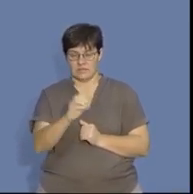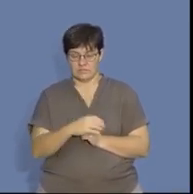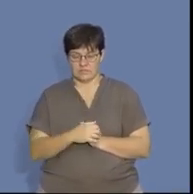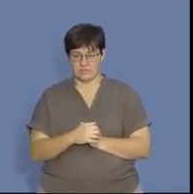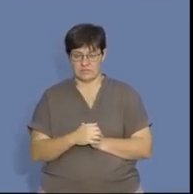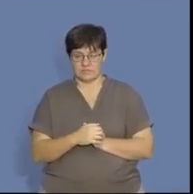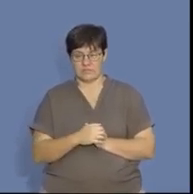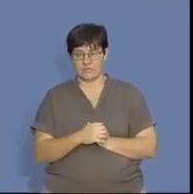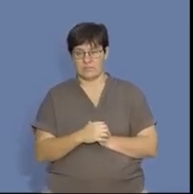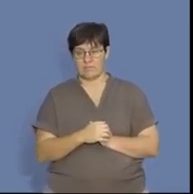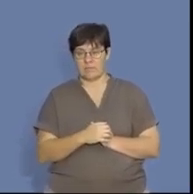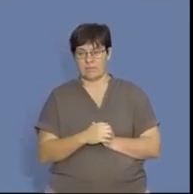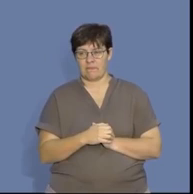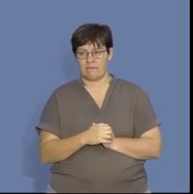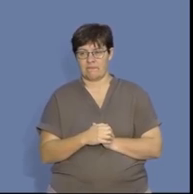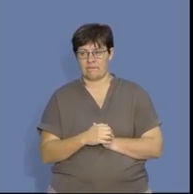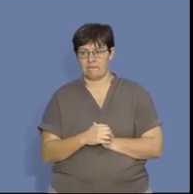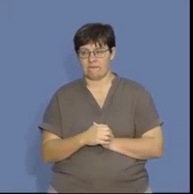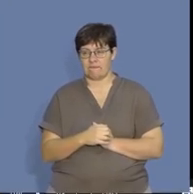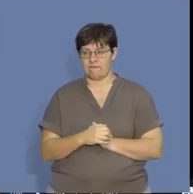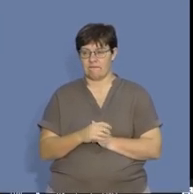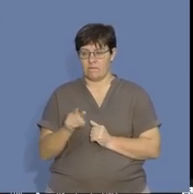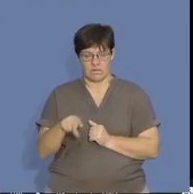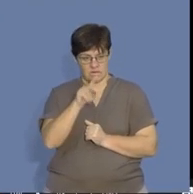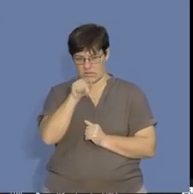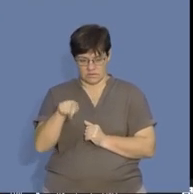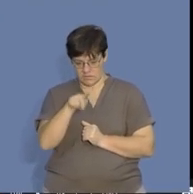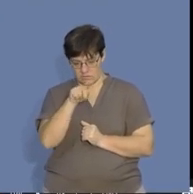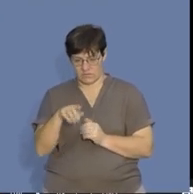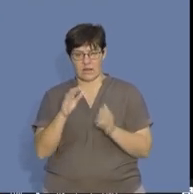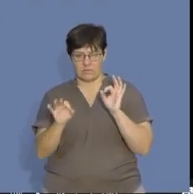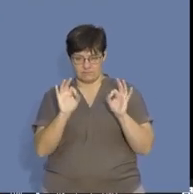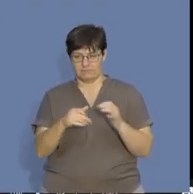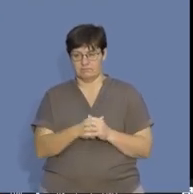51,250. Okay, just grab that one more time.